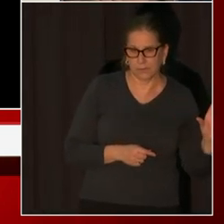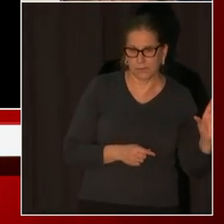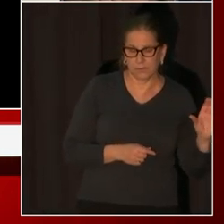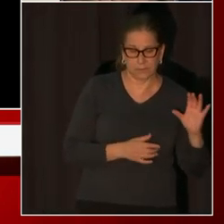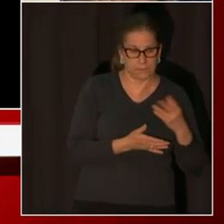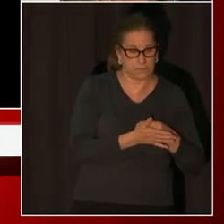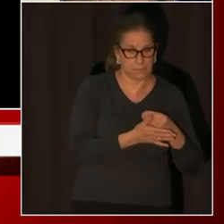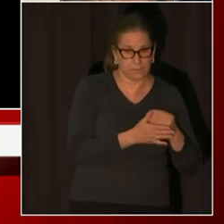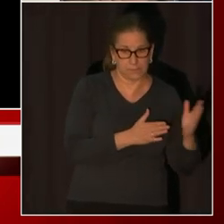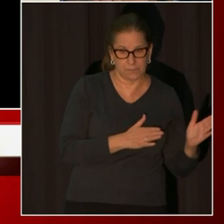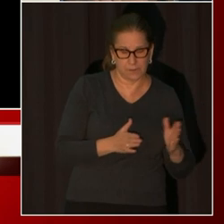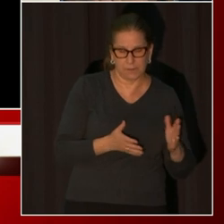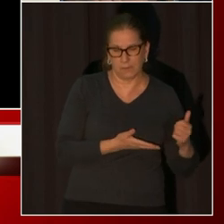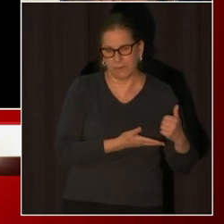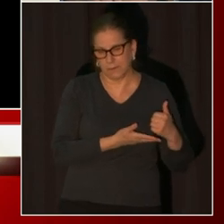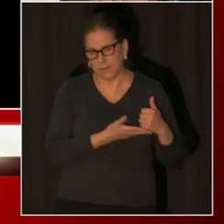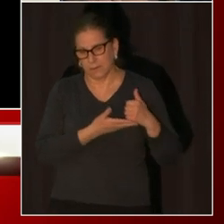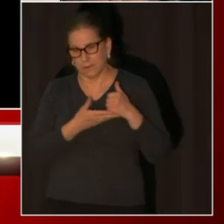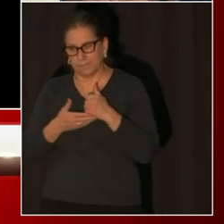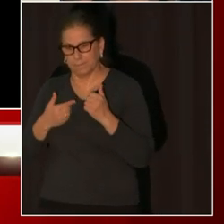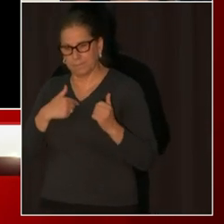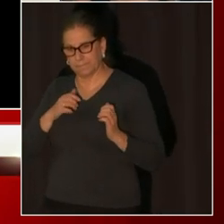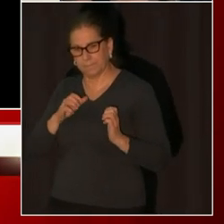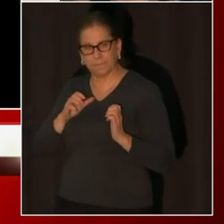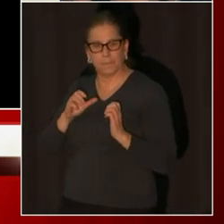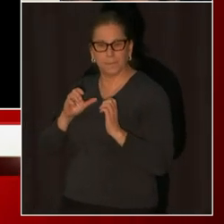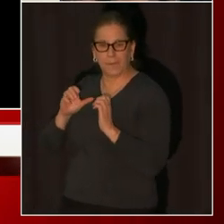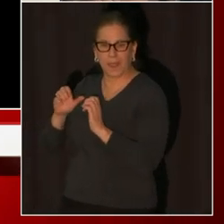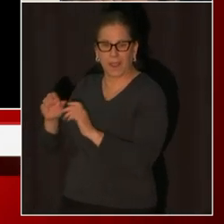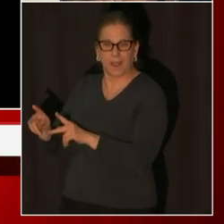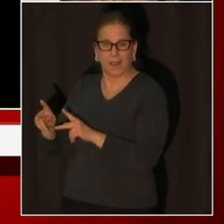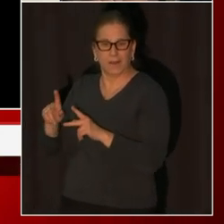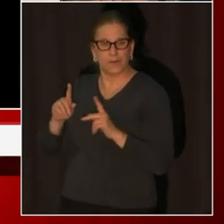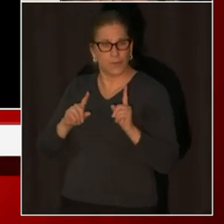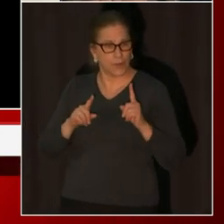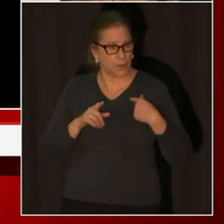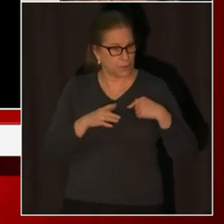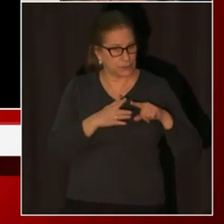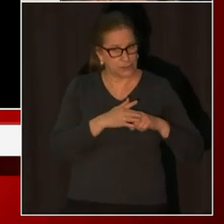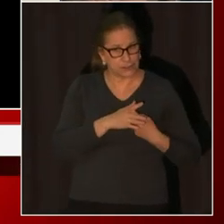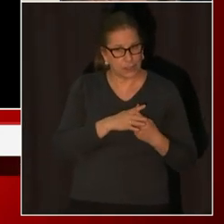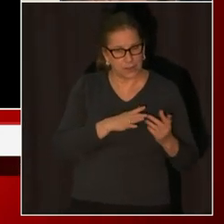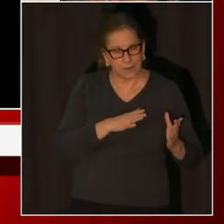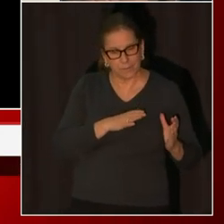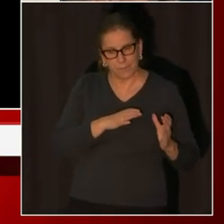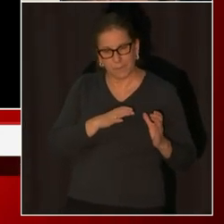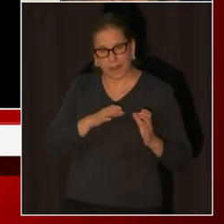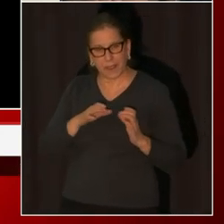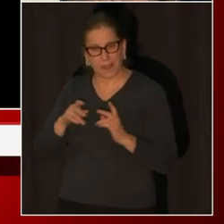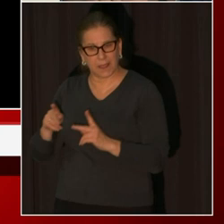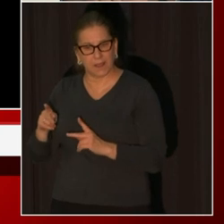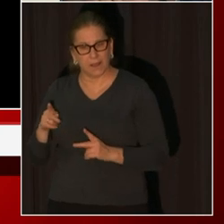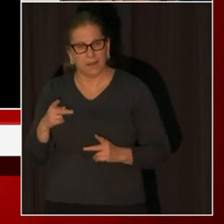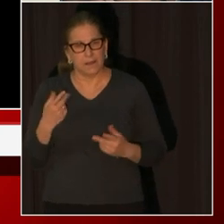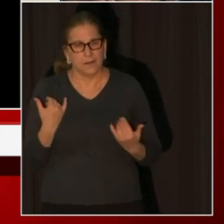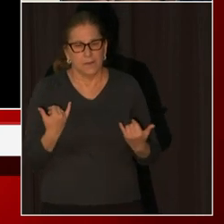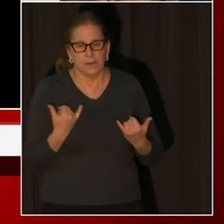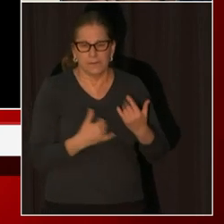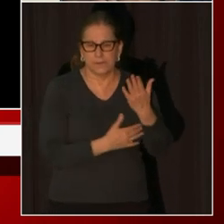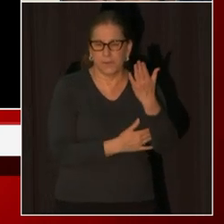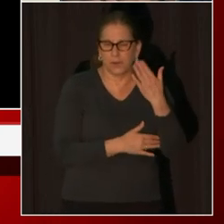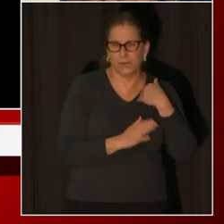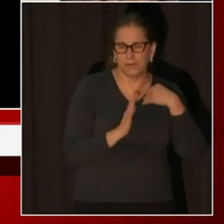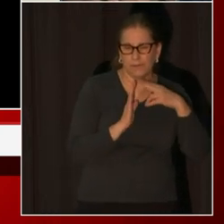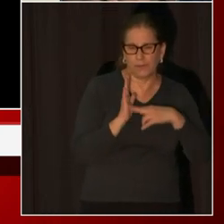started as the economy recovers. So, and this is incredibly important. There is an article this morning in the bond buyer that